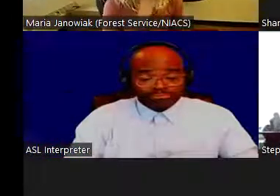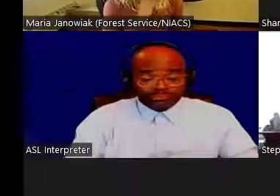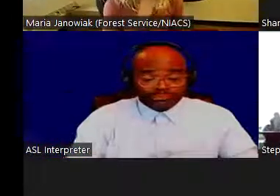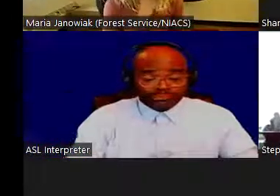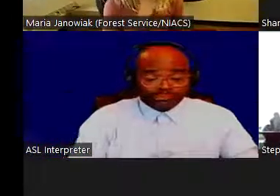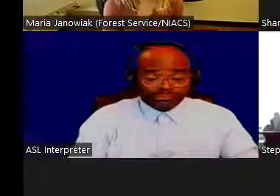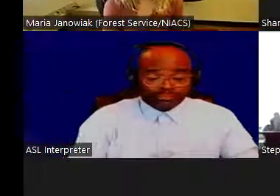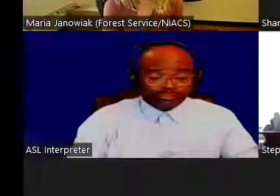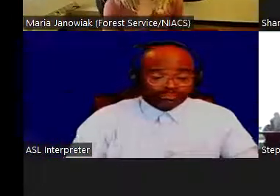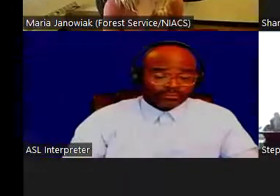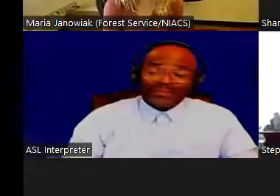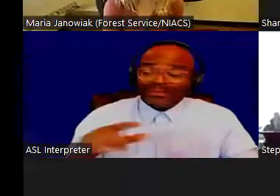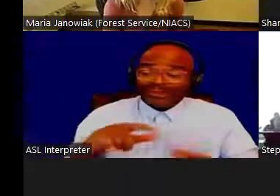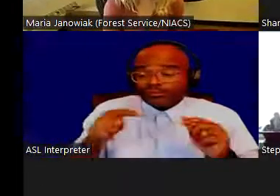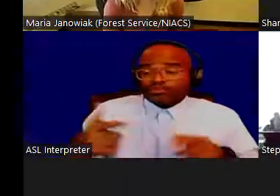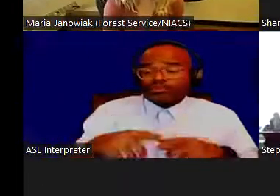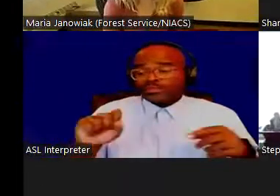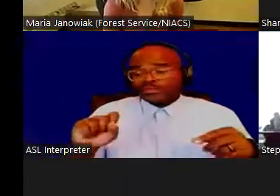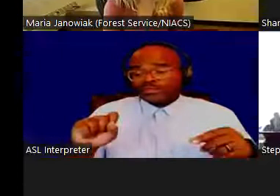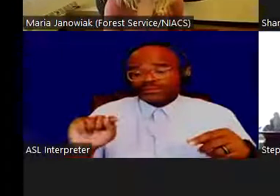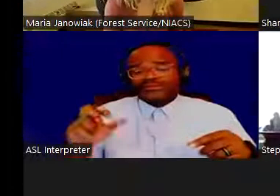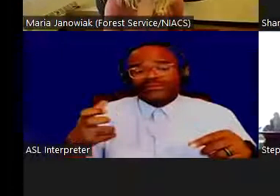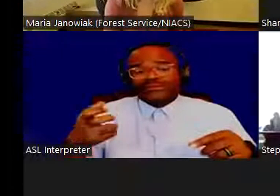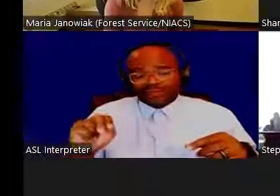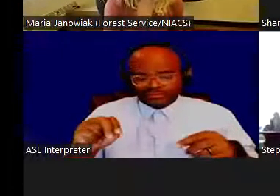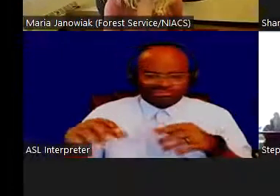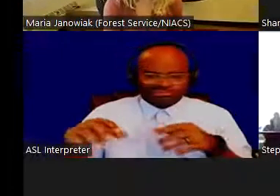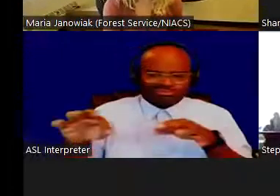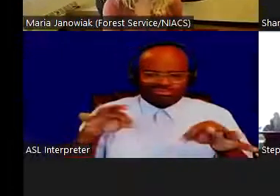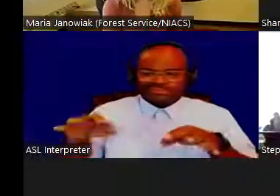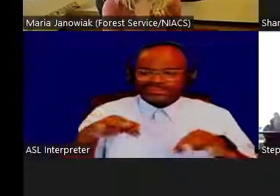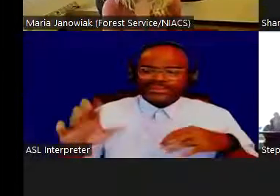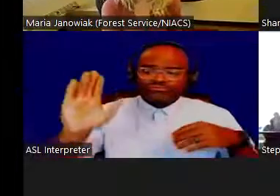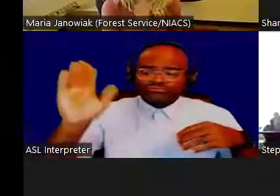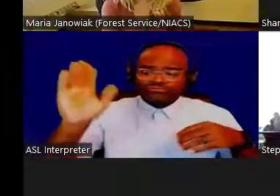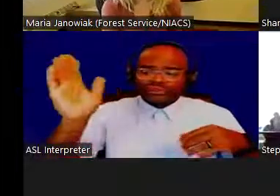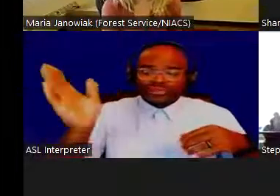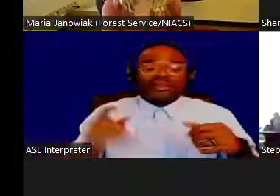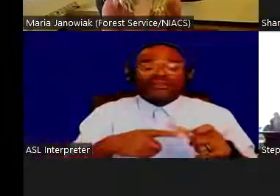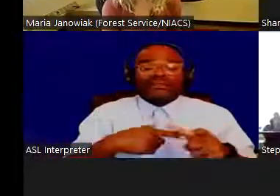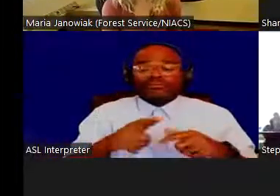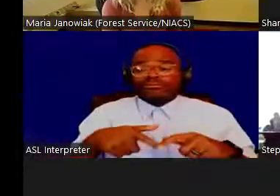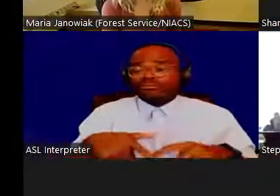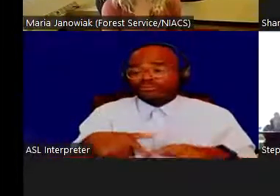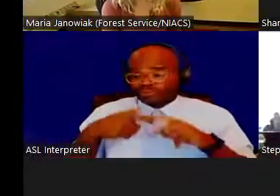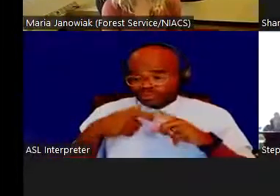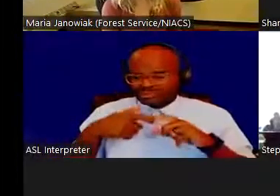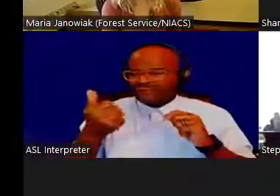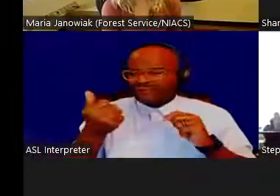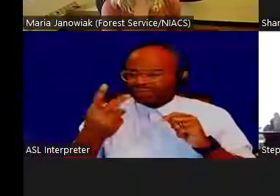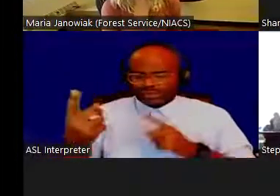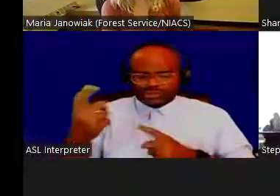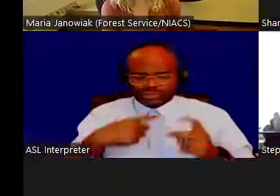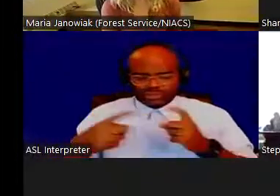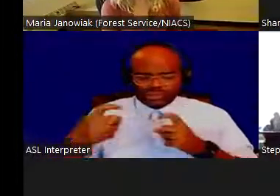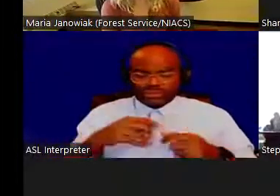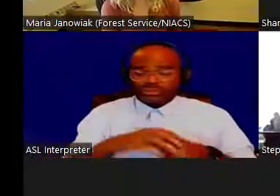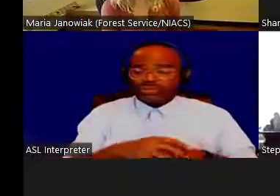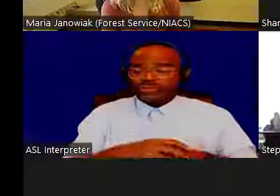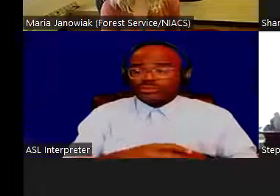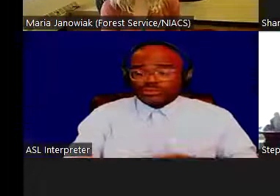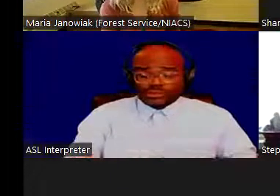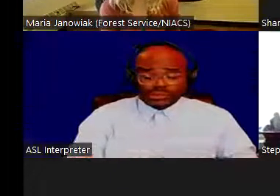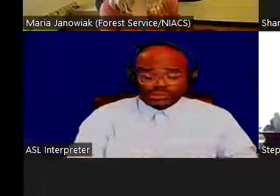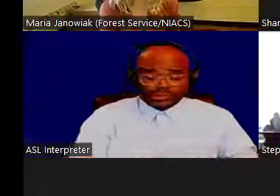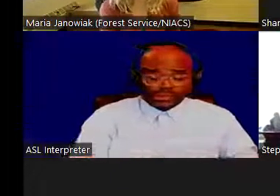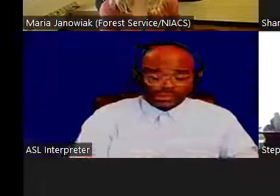introduce Stephen here, and we'll be listening to his presentation, and we'll stop halfway to take a few questions, and then we'll have additional time for questions at the